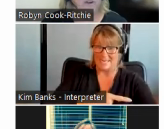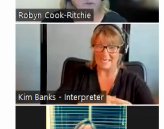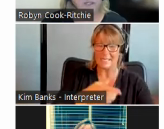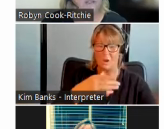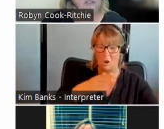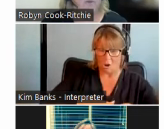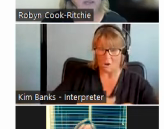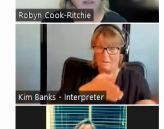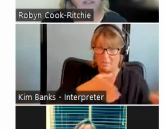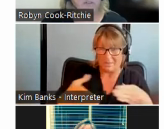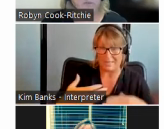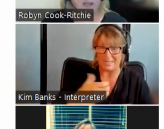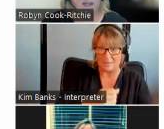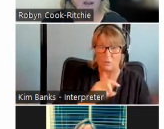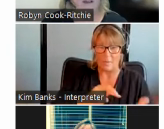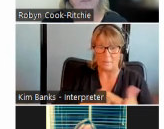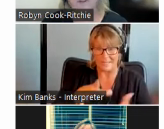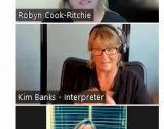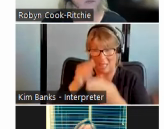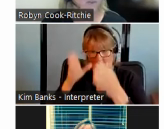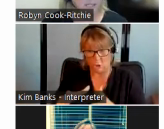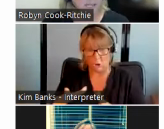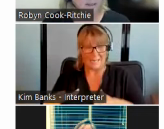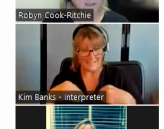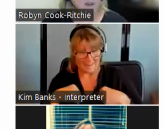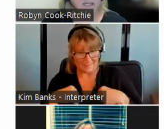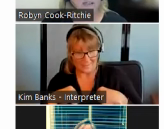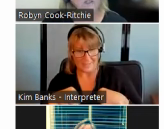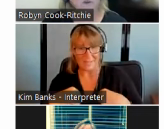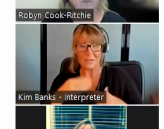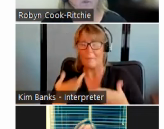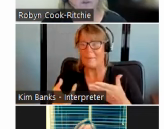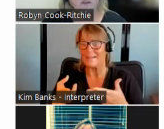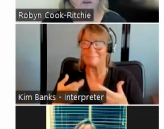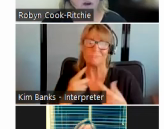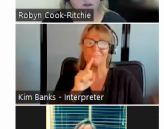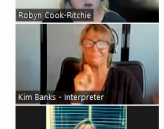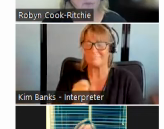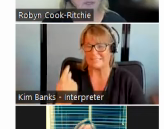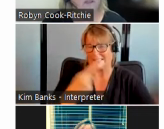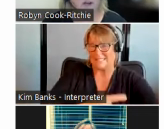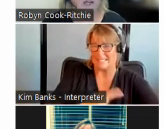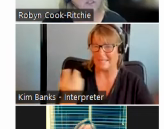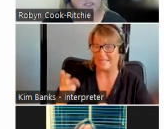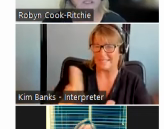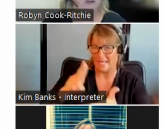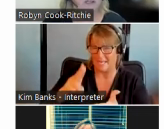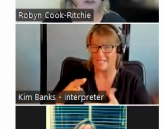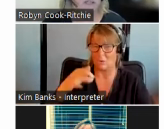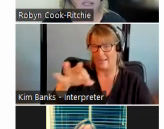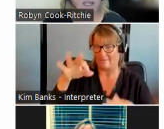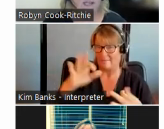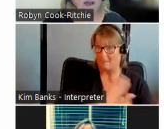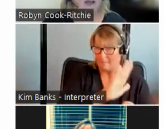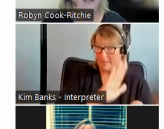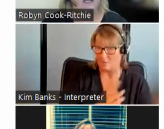or agrees to the plan that you've made. For example, the date they sign it. So if you're working on a hard copy, they're actually signing that